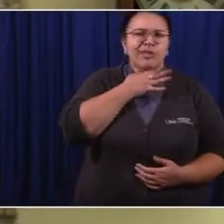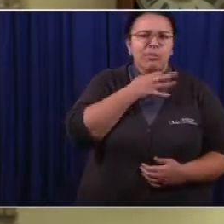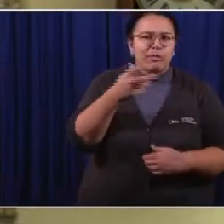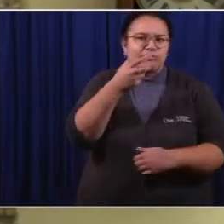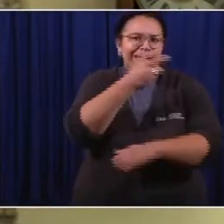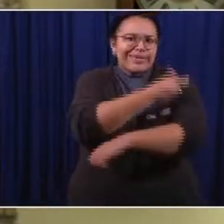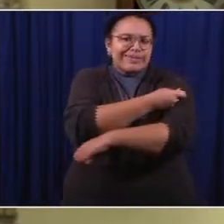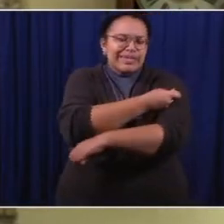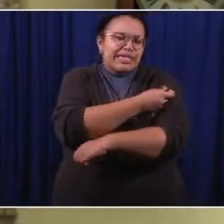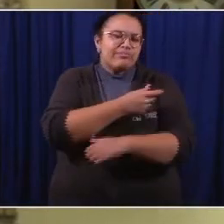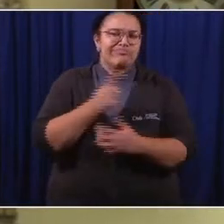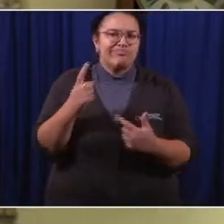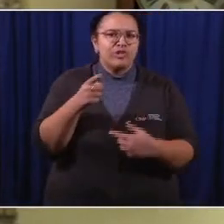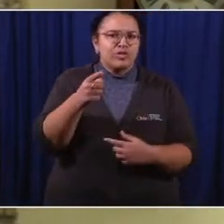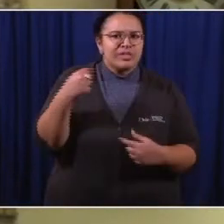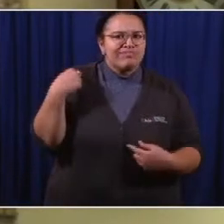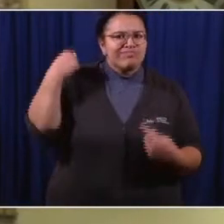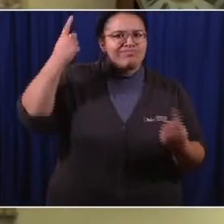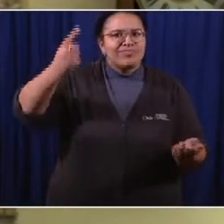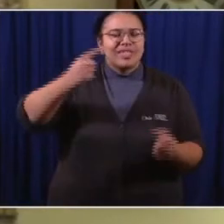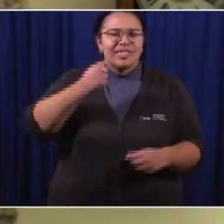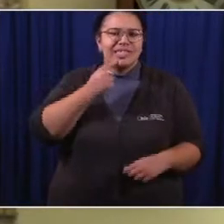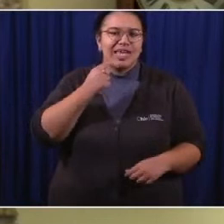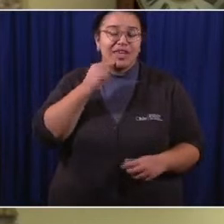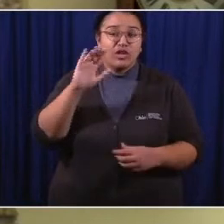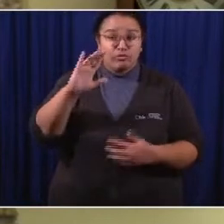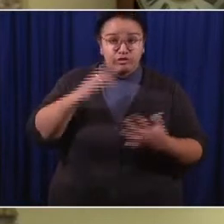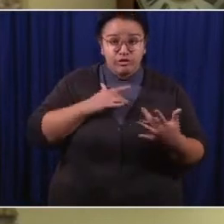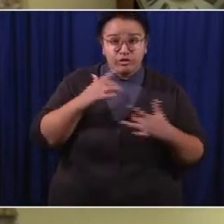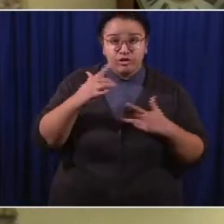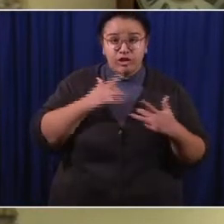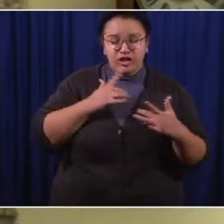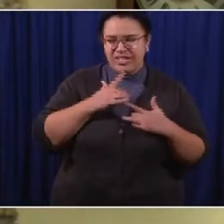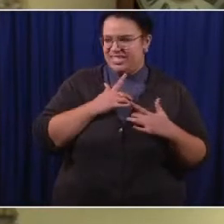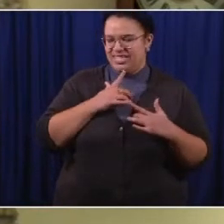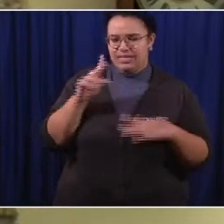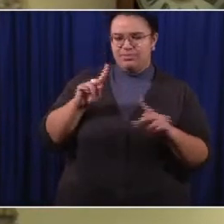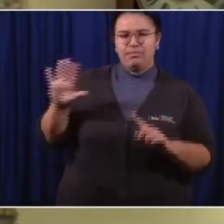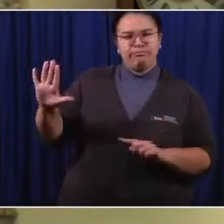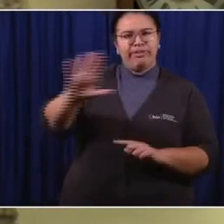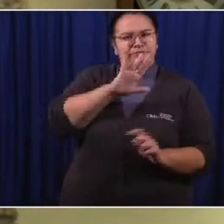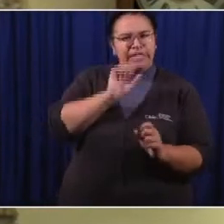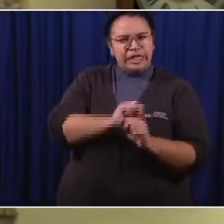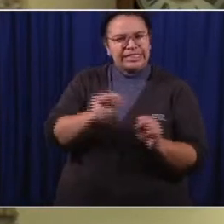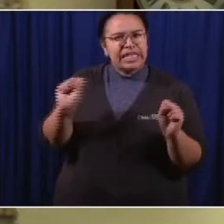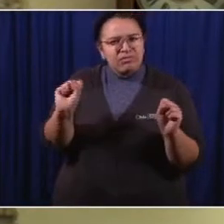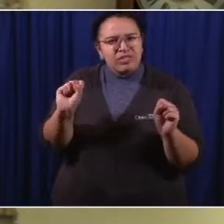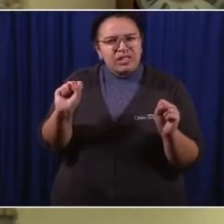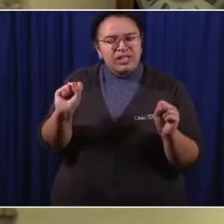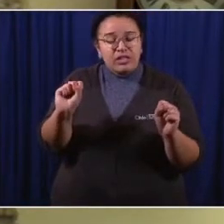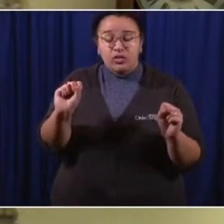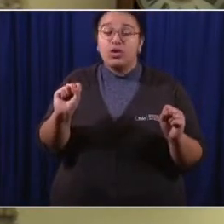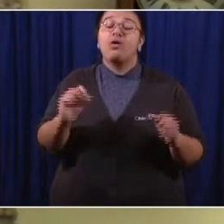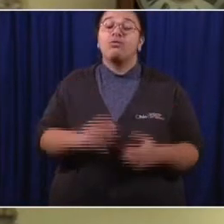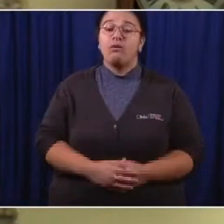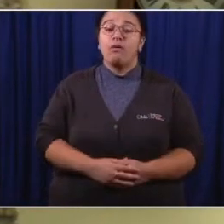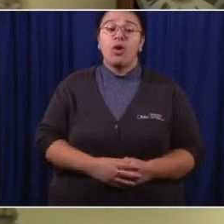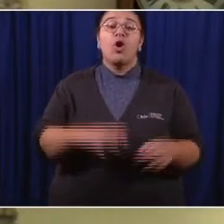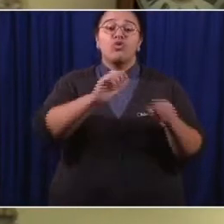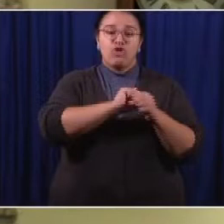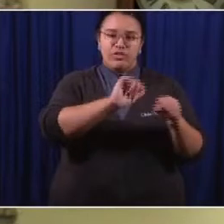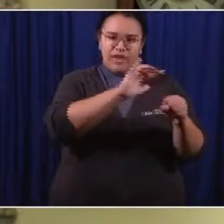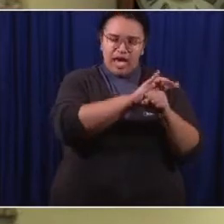chief concern in your decision-making is the safety of the people of Ohio. So given everything you know about